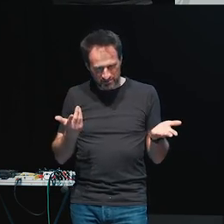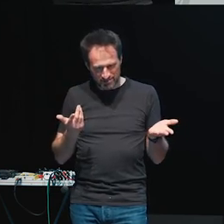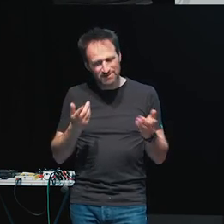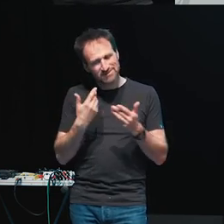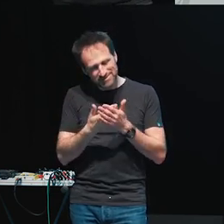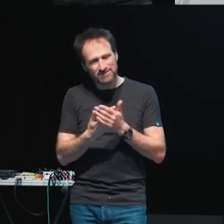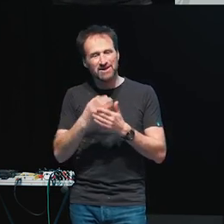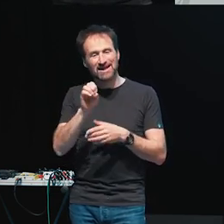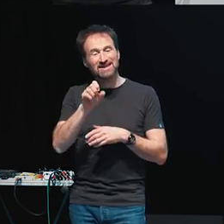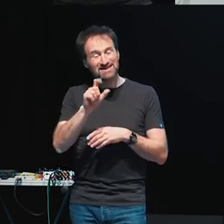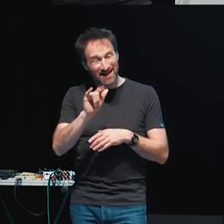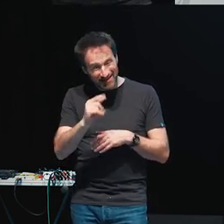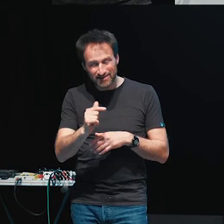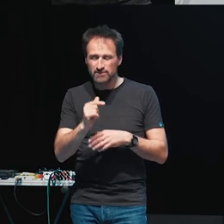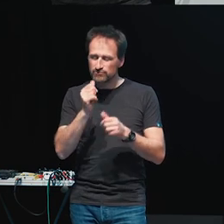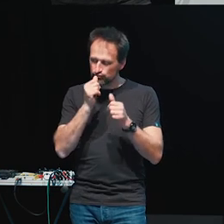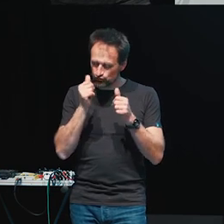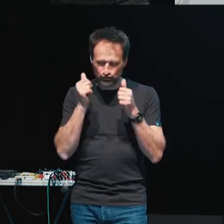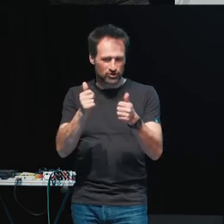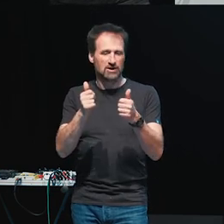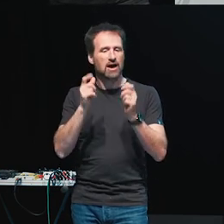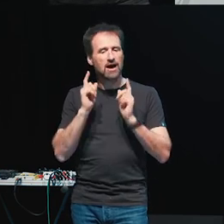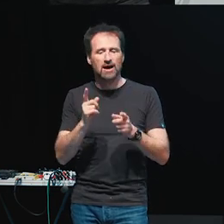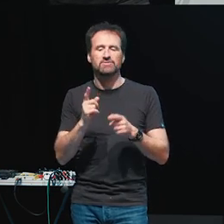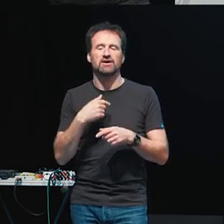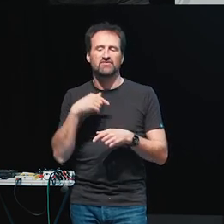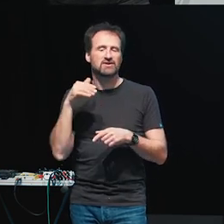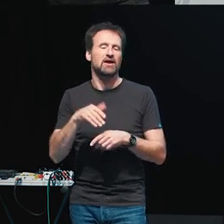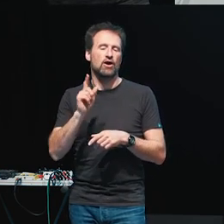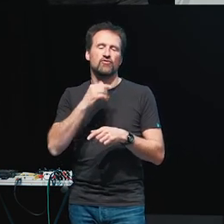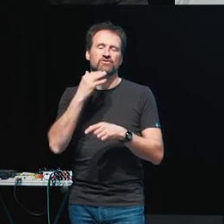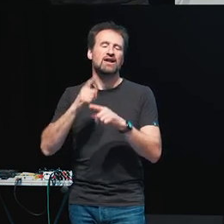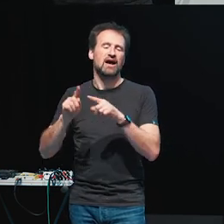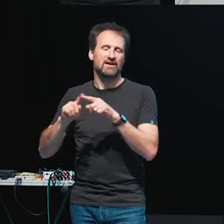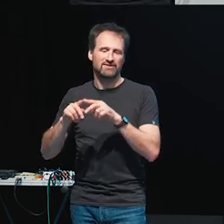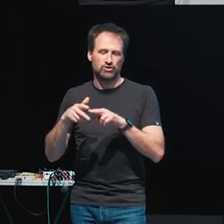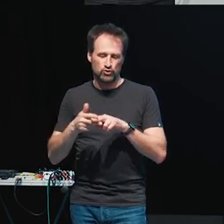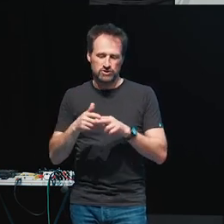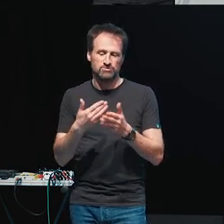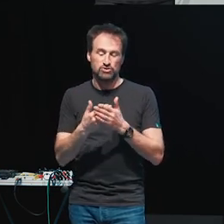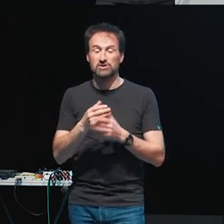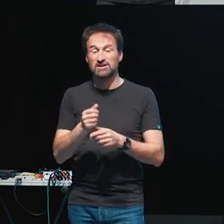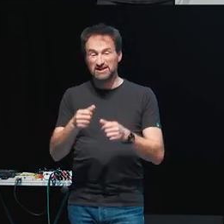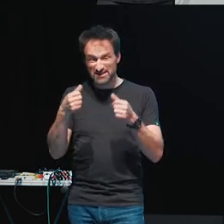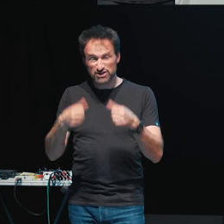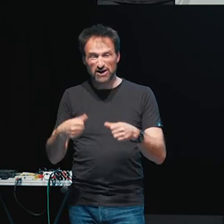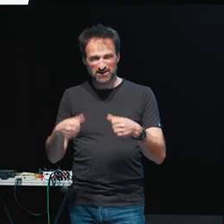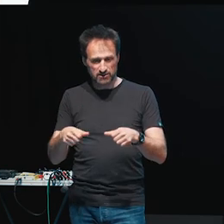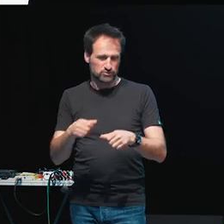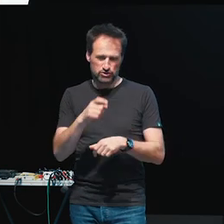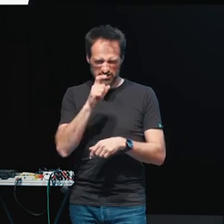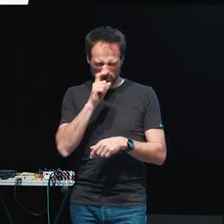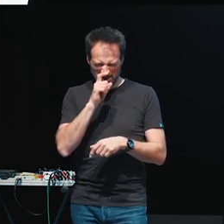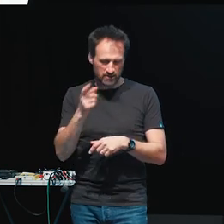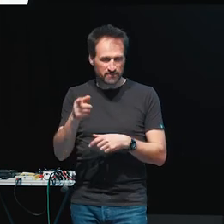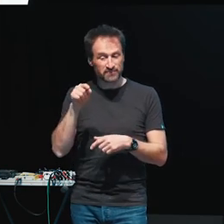So ESLint is awesome, but we also have lots of other tools. So for example, Stricter. Stricter is a